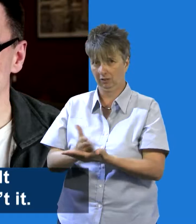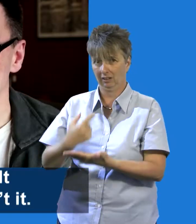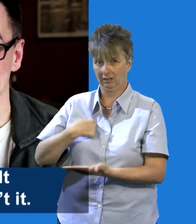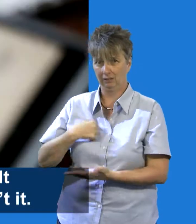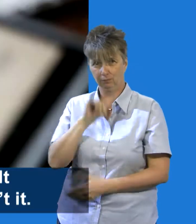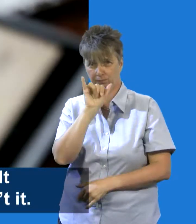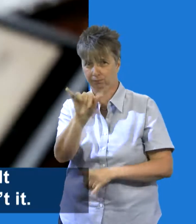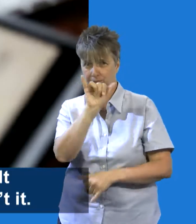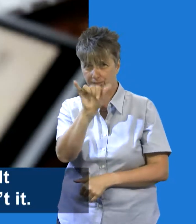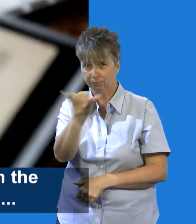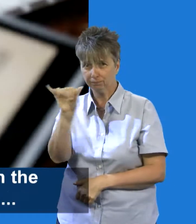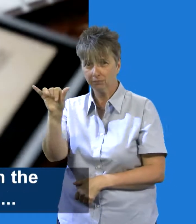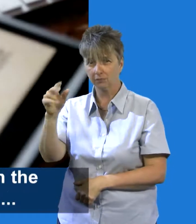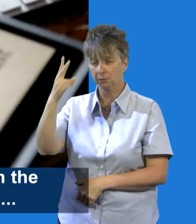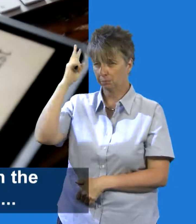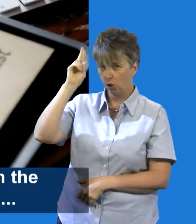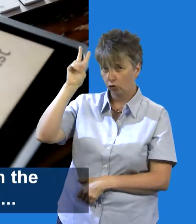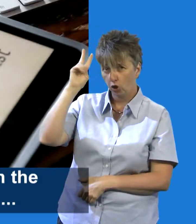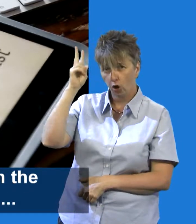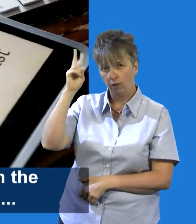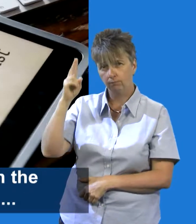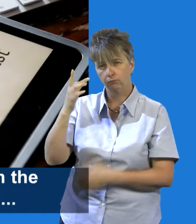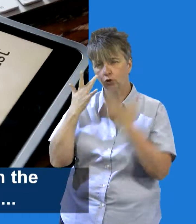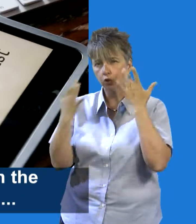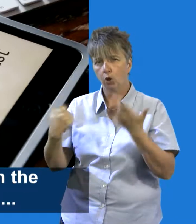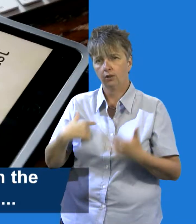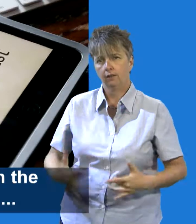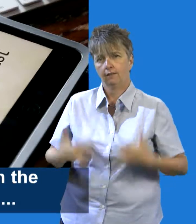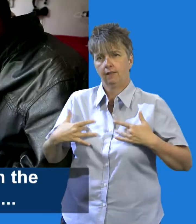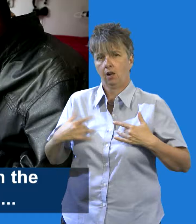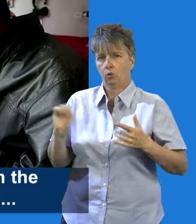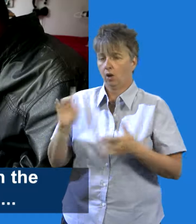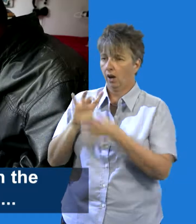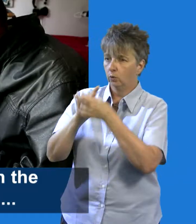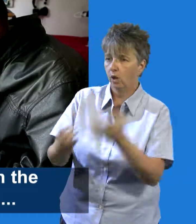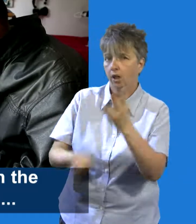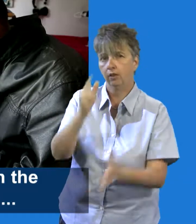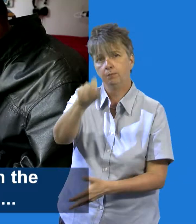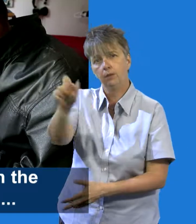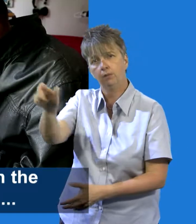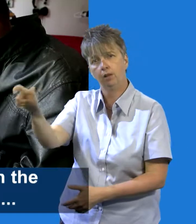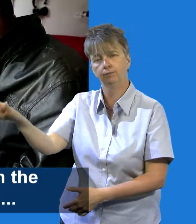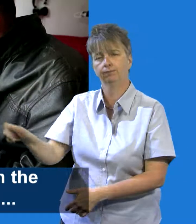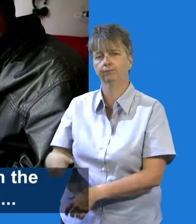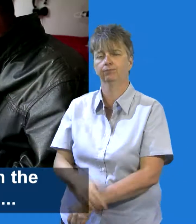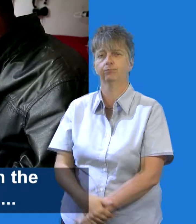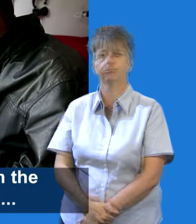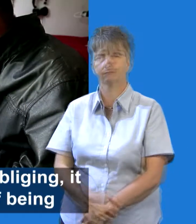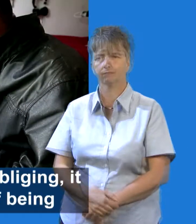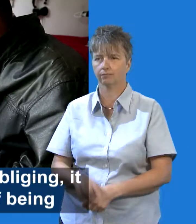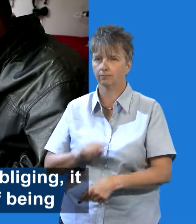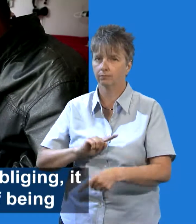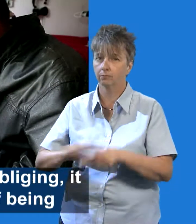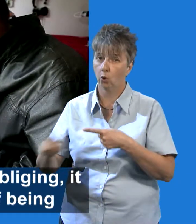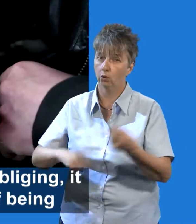felt about everybody else, doesn't it? Generally speaking, I find with the general public, people